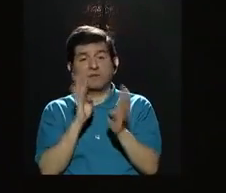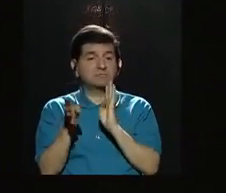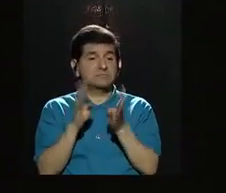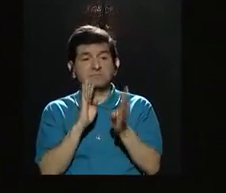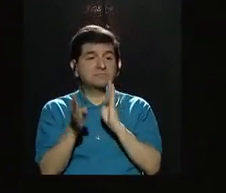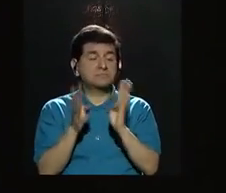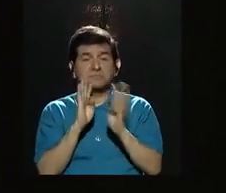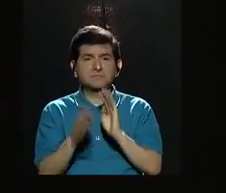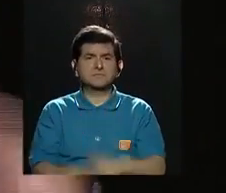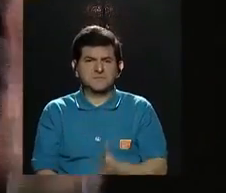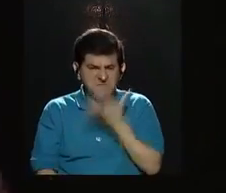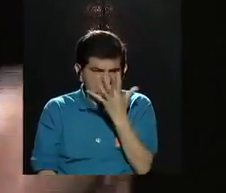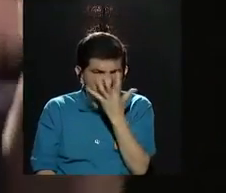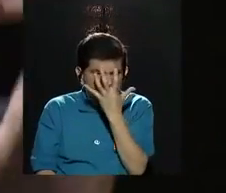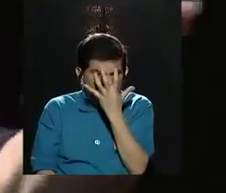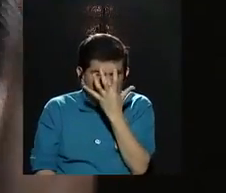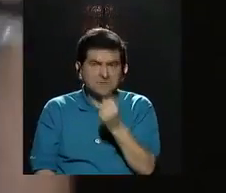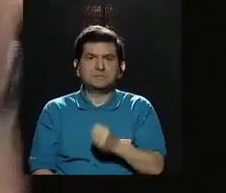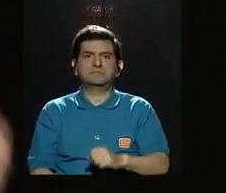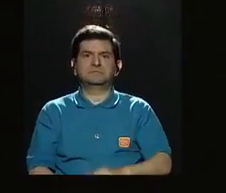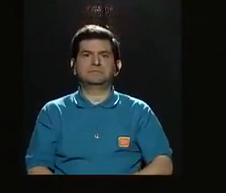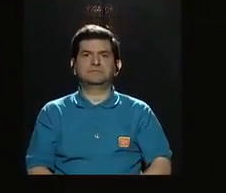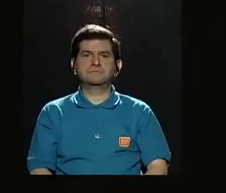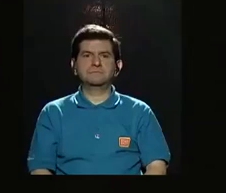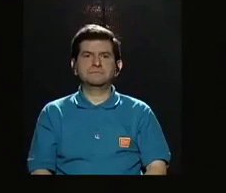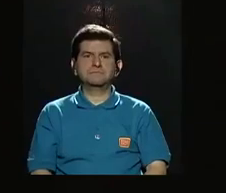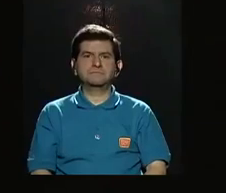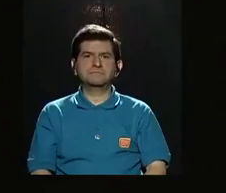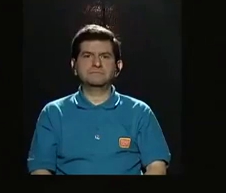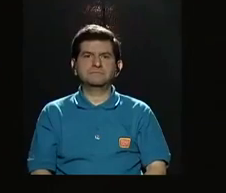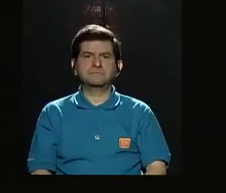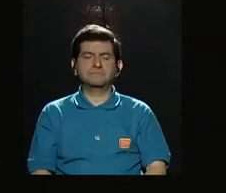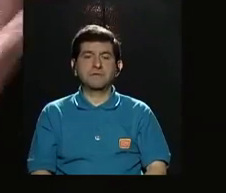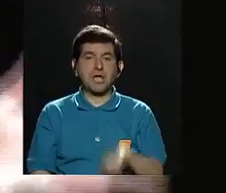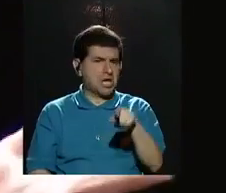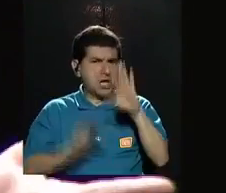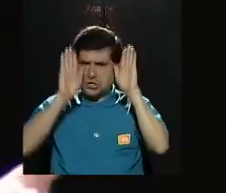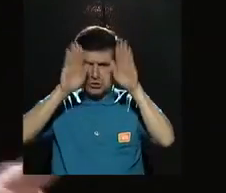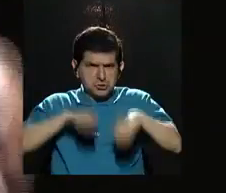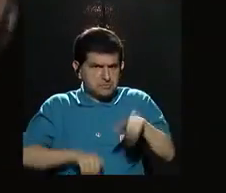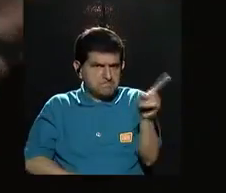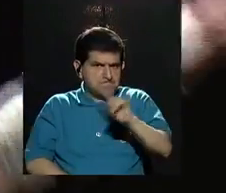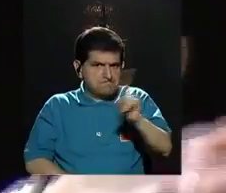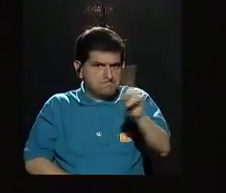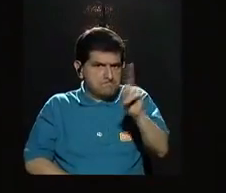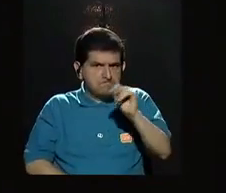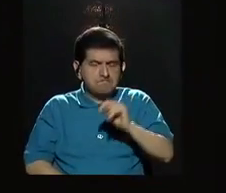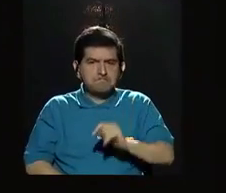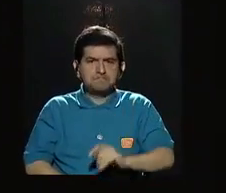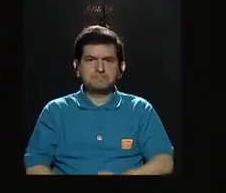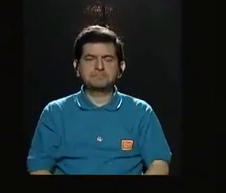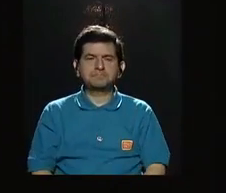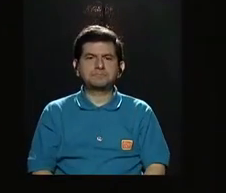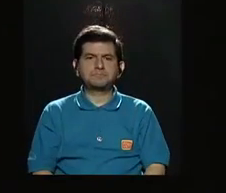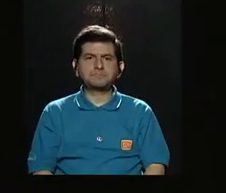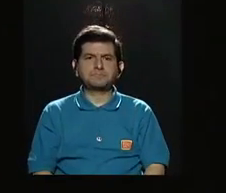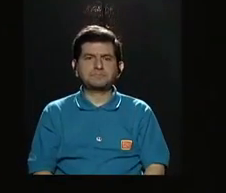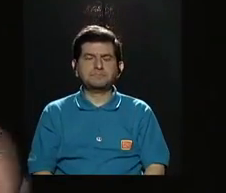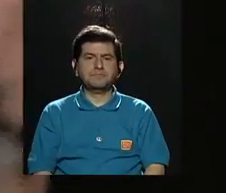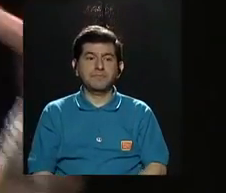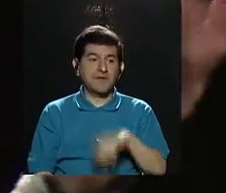angry, not submissive enough. Thus, the 19th century cult